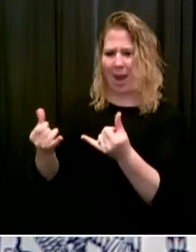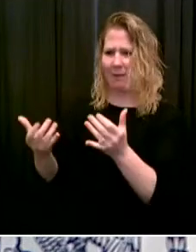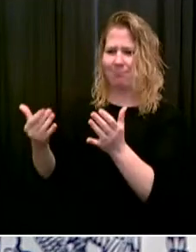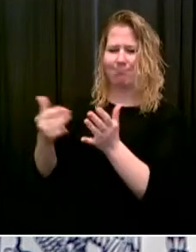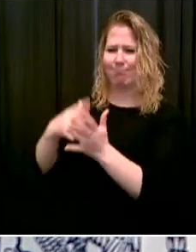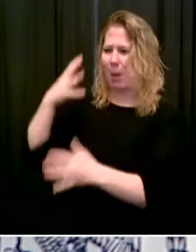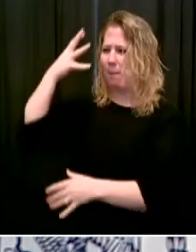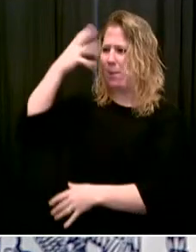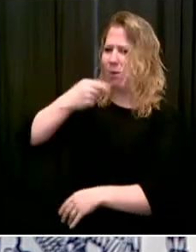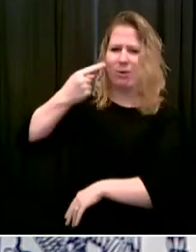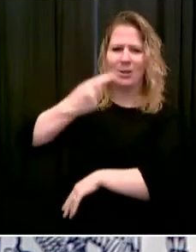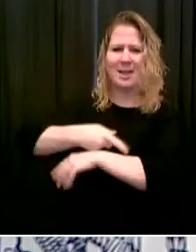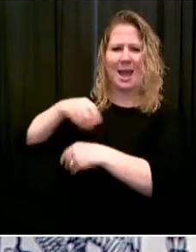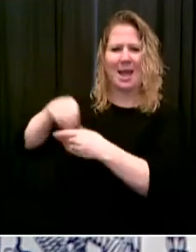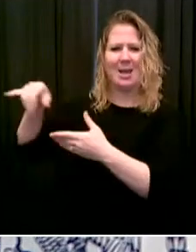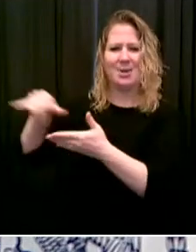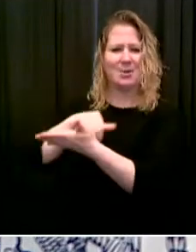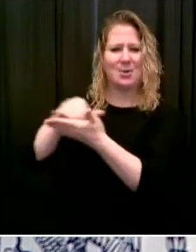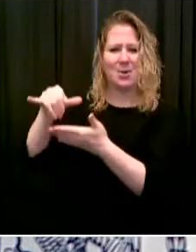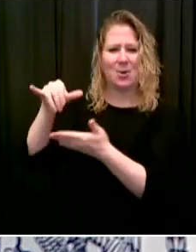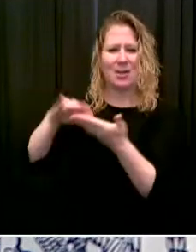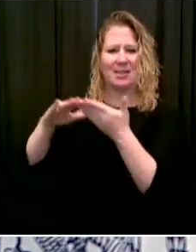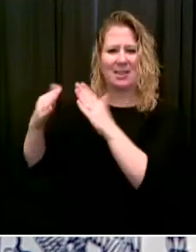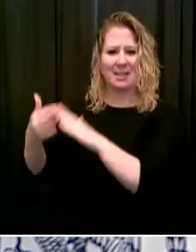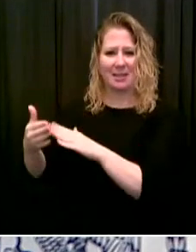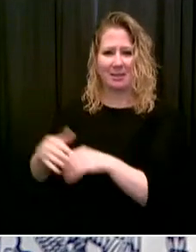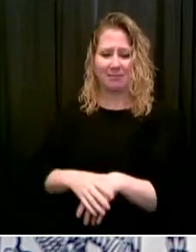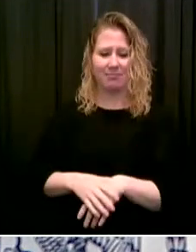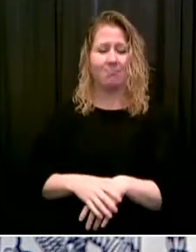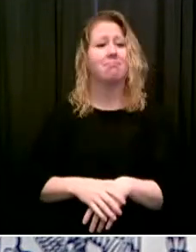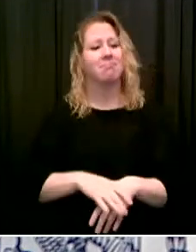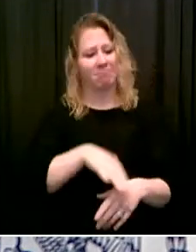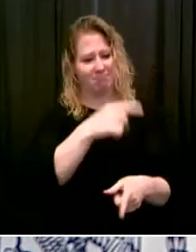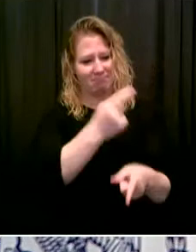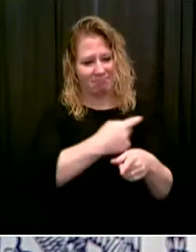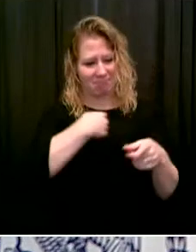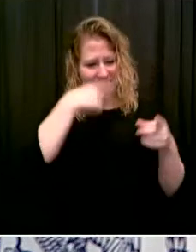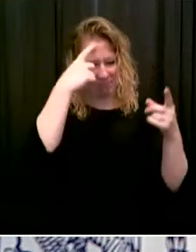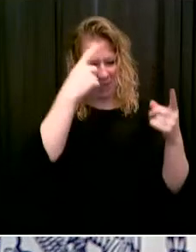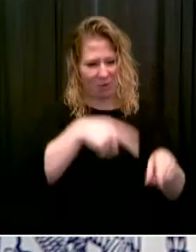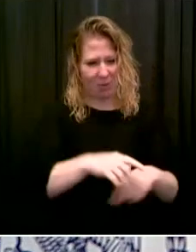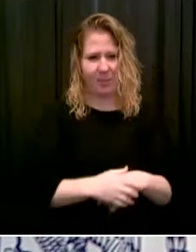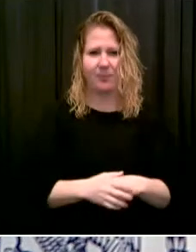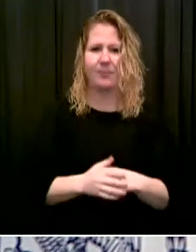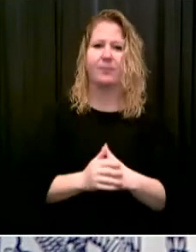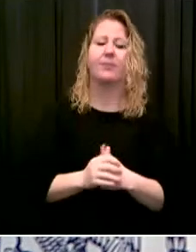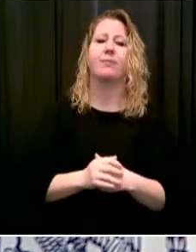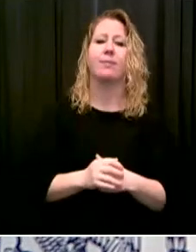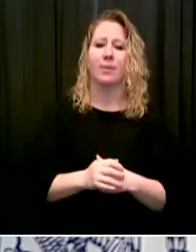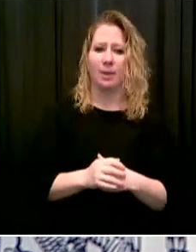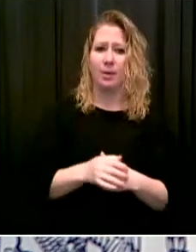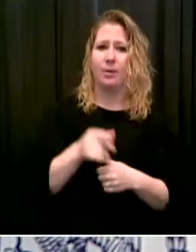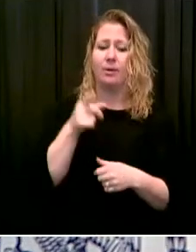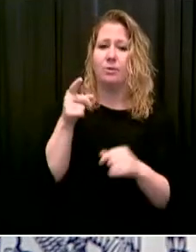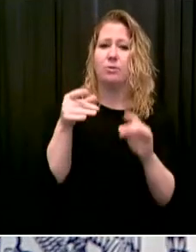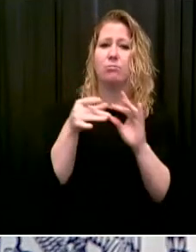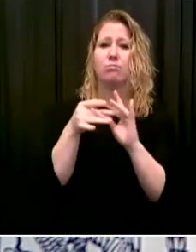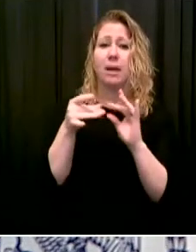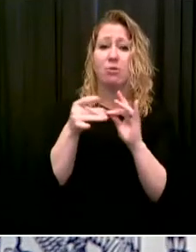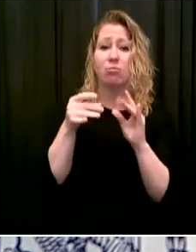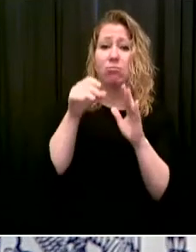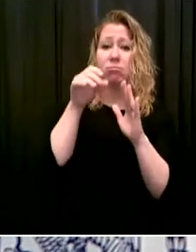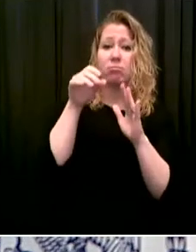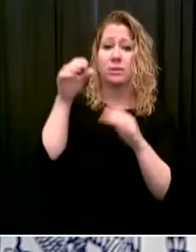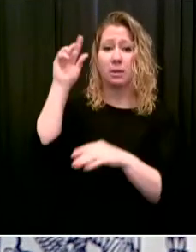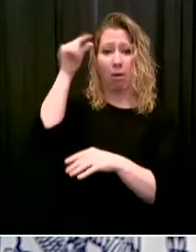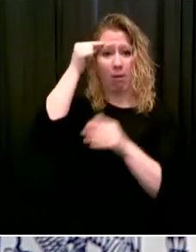That it is, that it is. And on to my question. You talked about the lifting of the state's state of emergency, bringing back